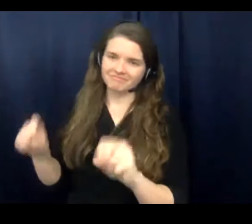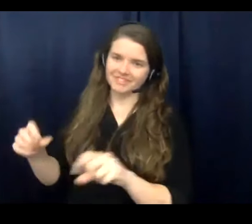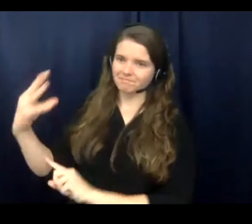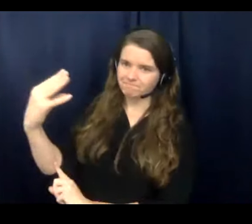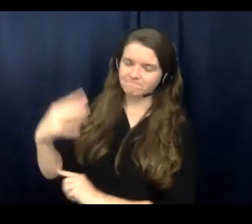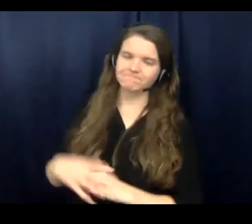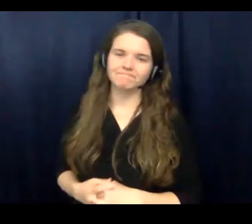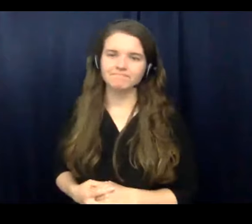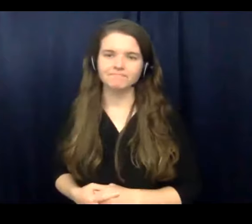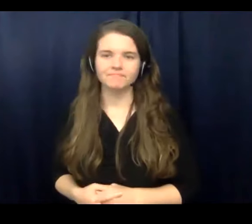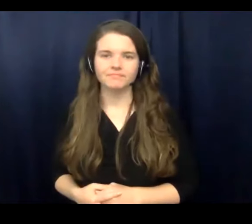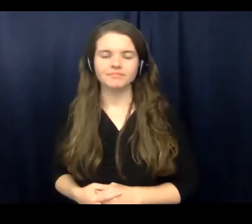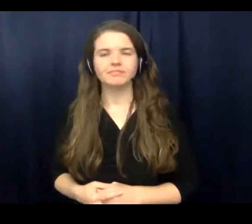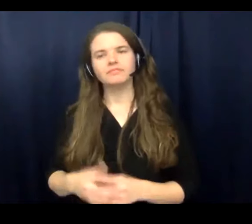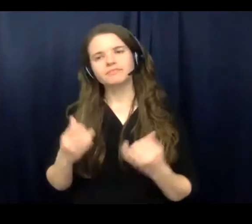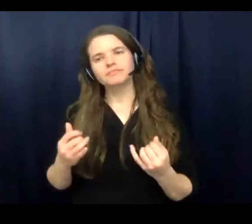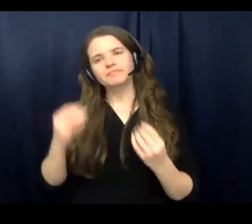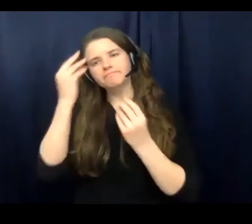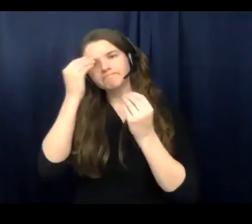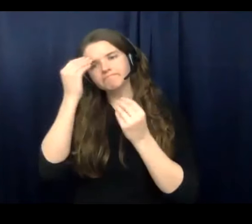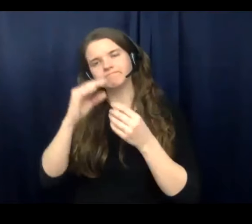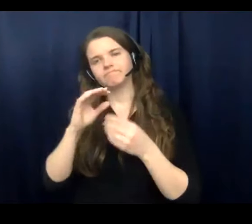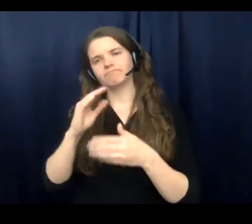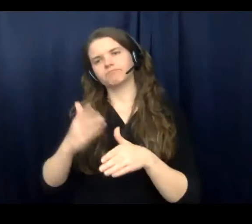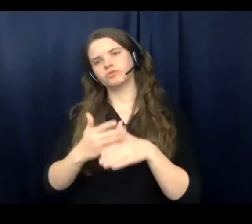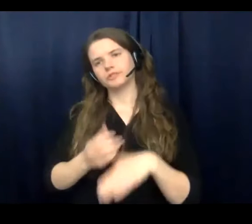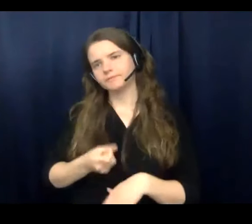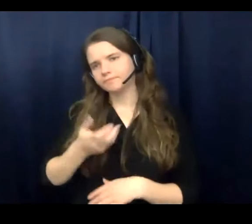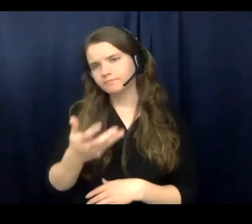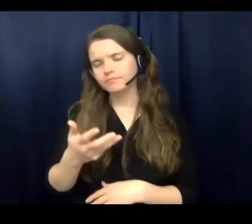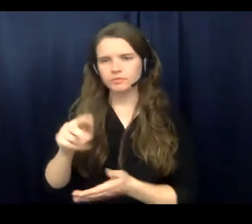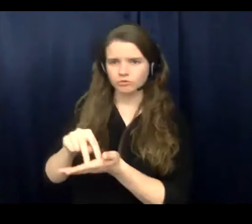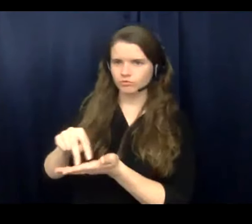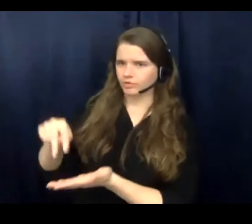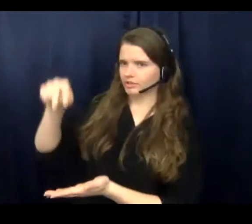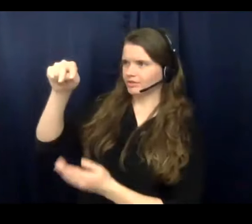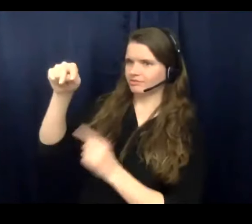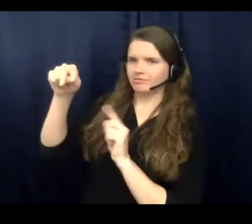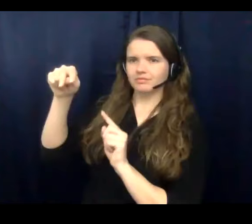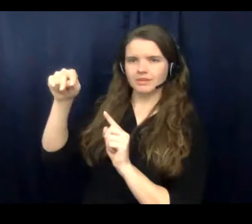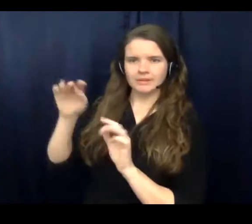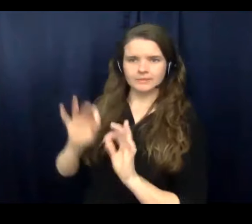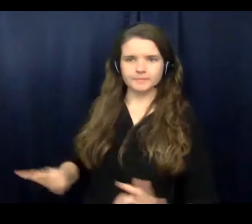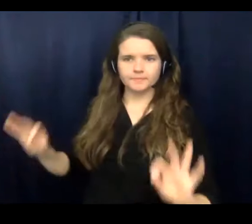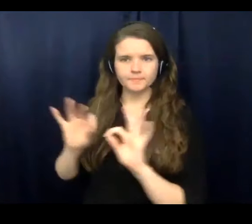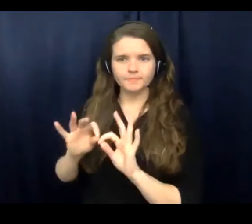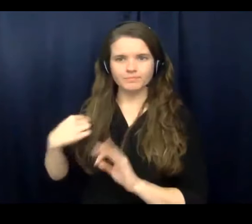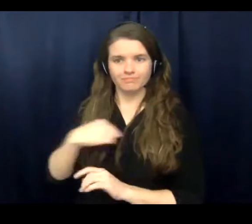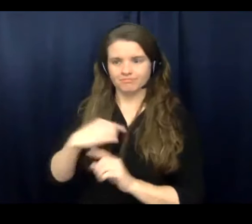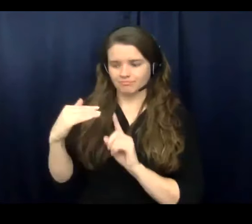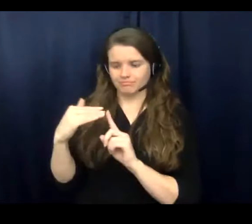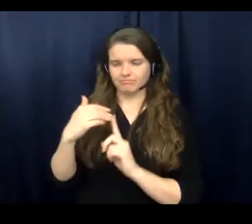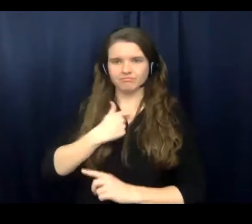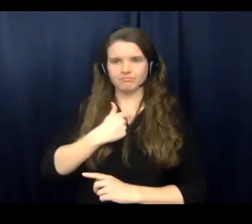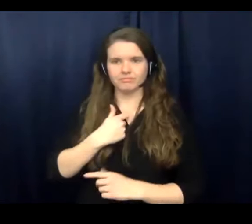some thoughts about the resurrection and why it is so imperative that we remind ourselves clearly of how important the